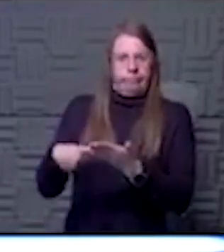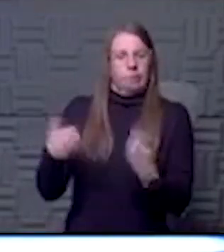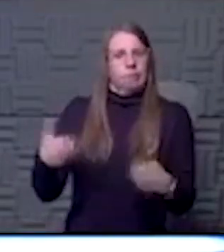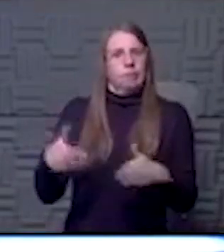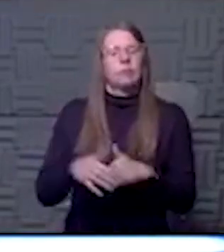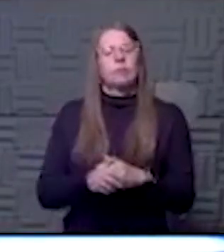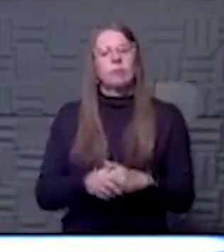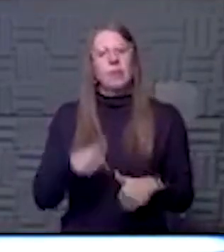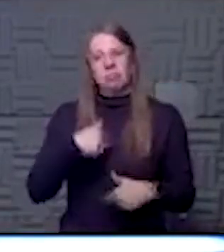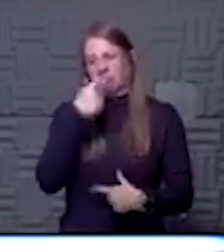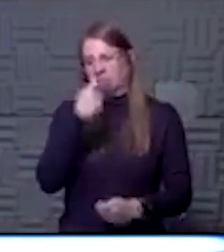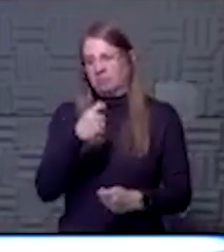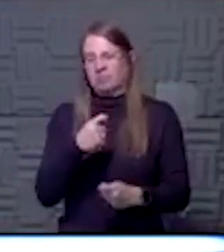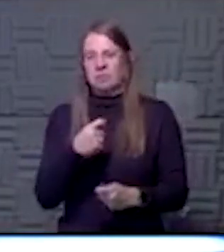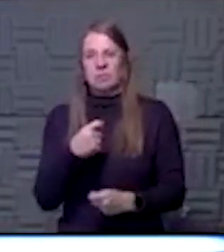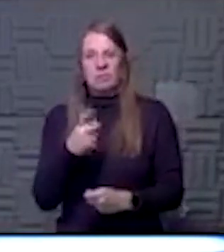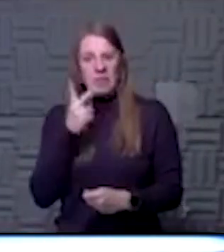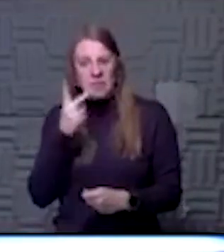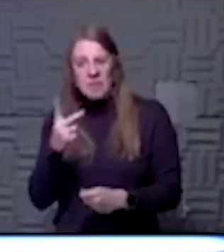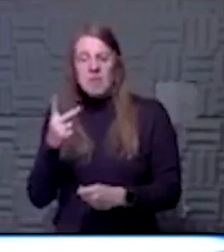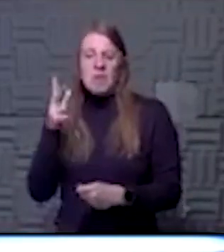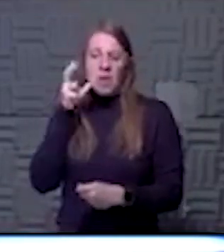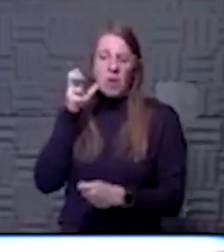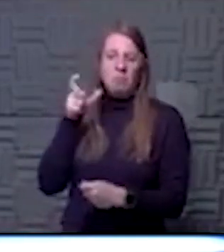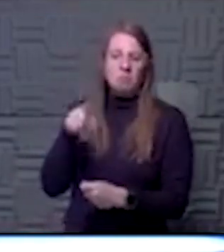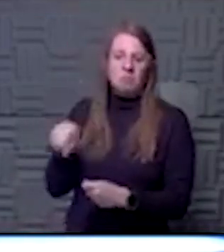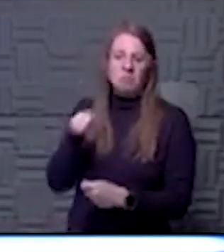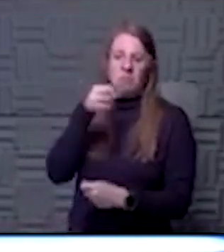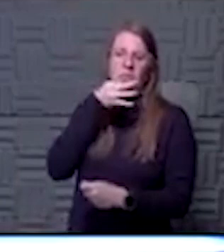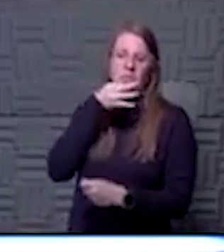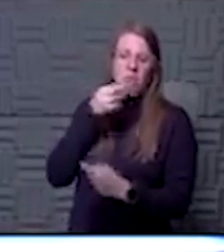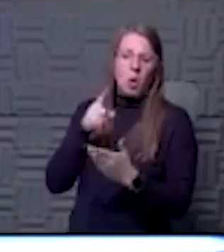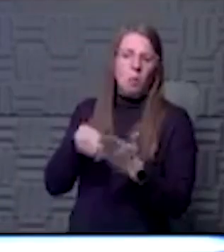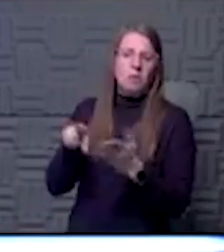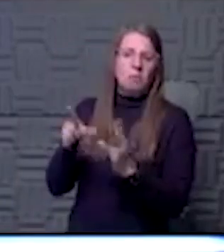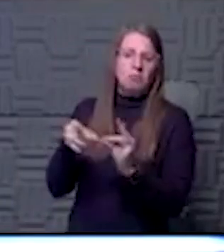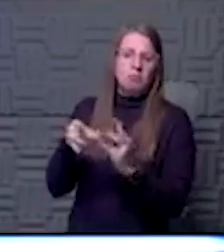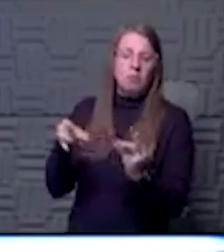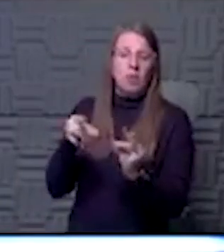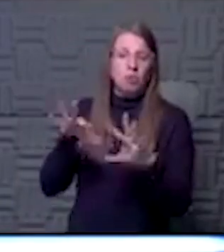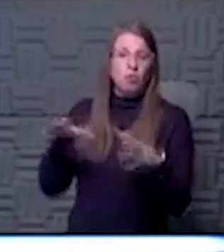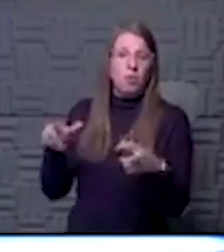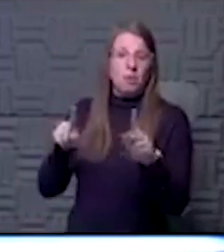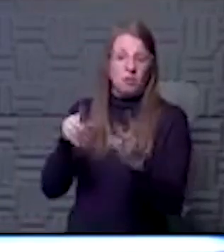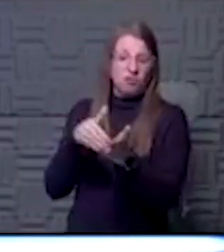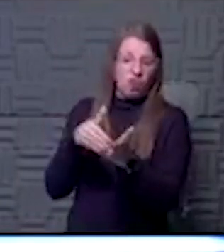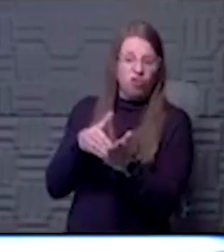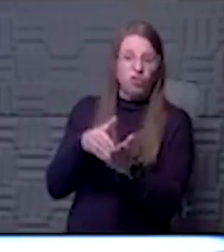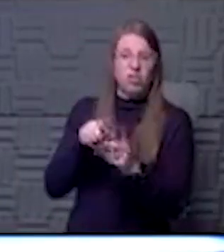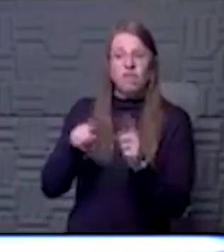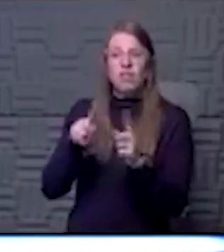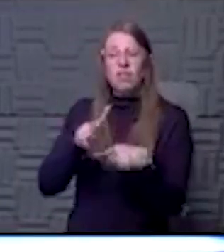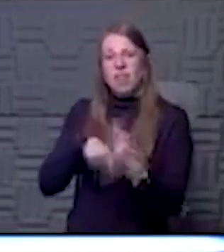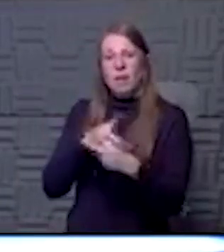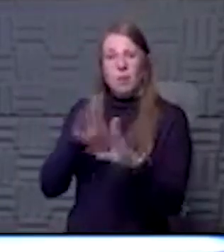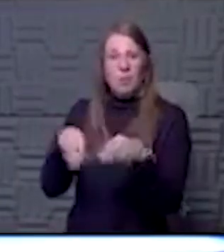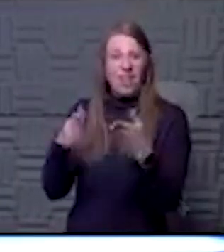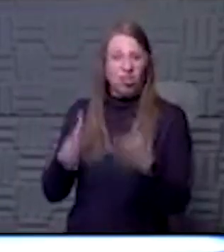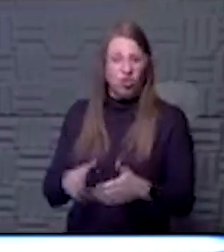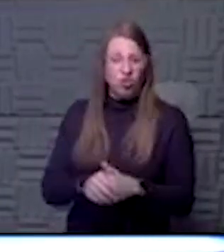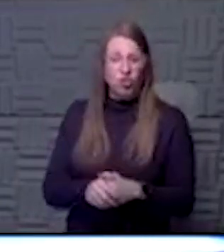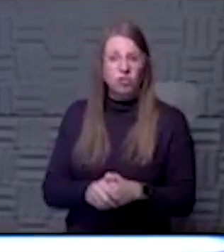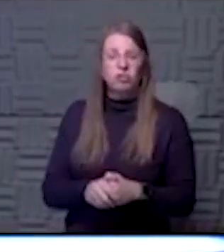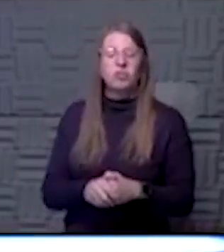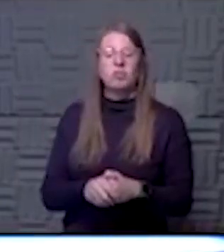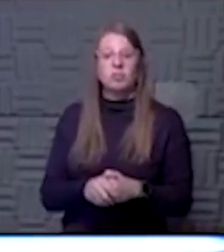see and hear what those experts are saying. And that's a group of people, physicians, different types of providers,